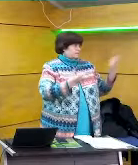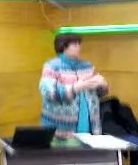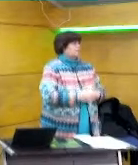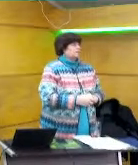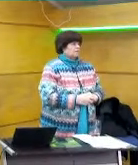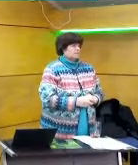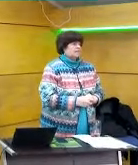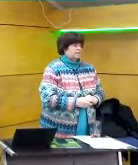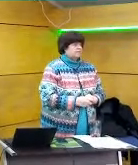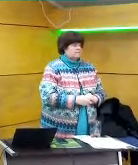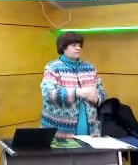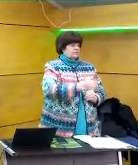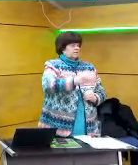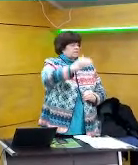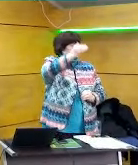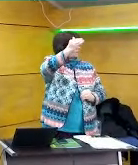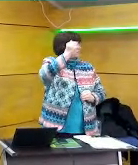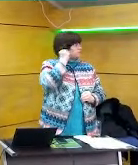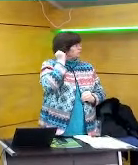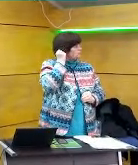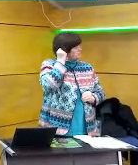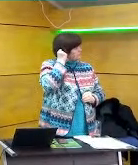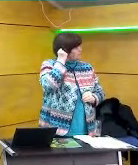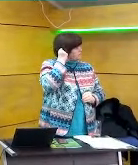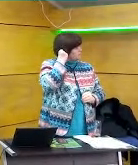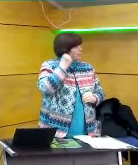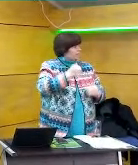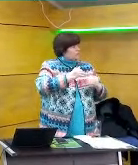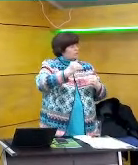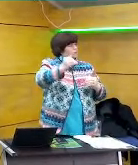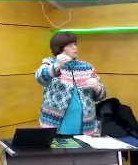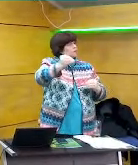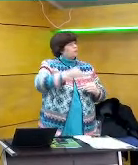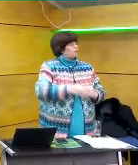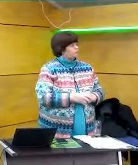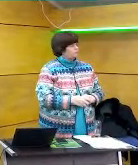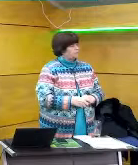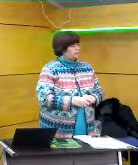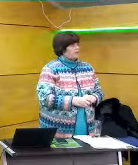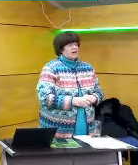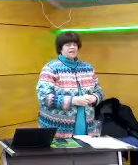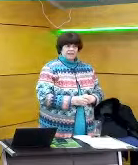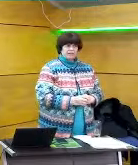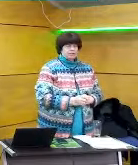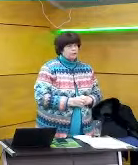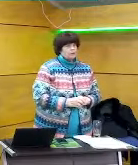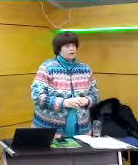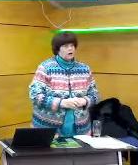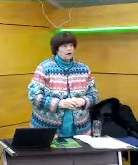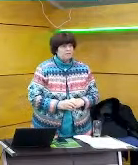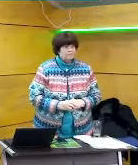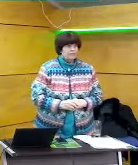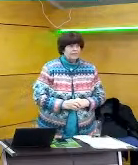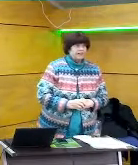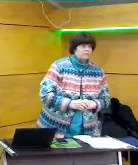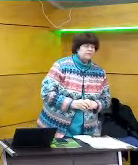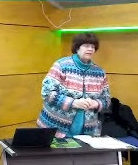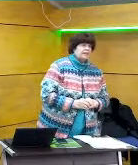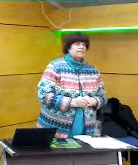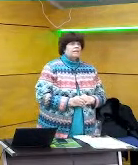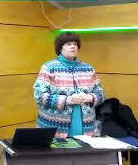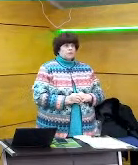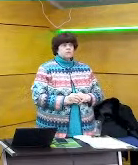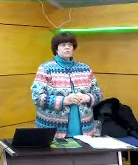kids can deduce things and work your way through. Again, you often find